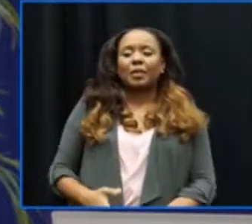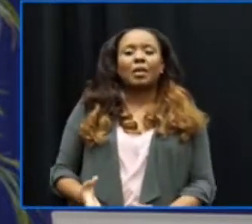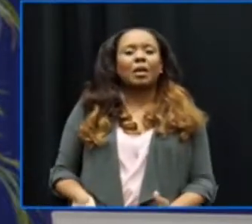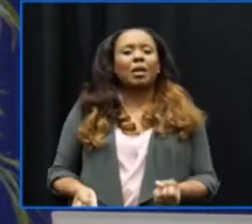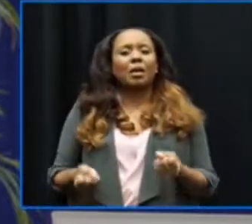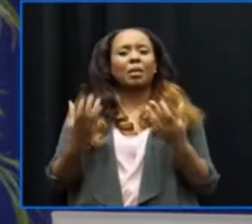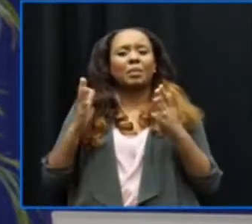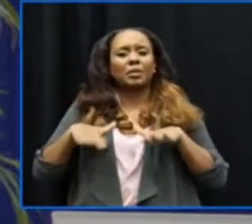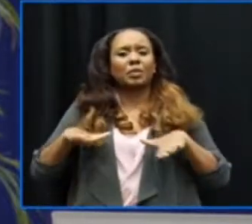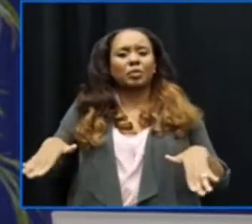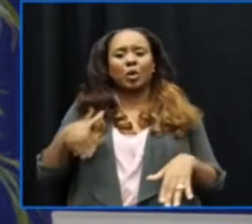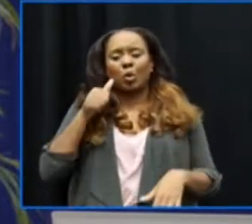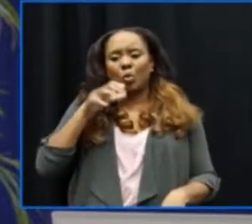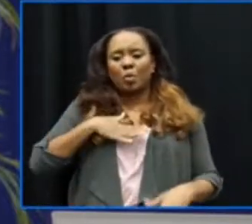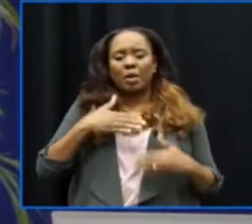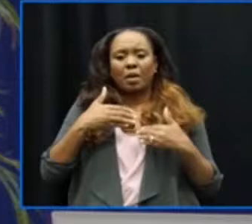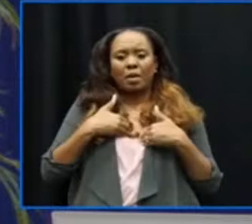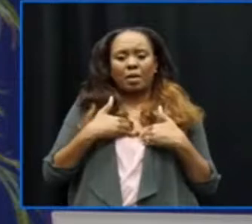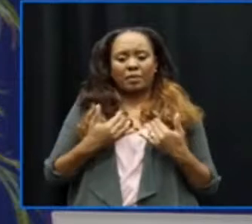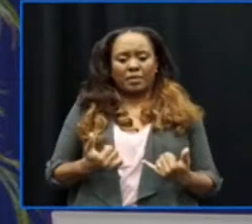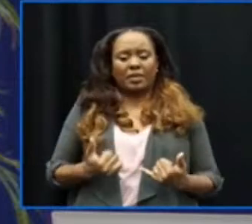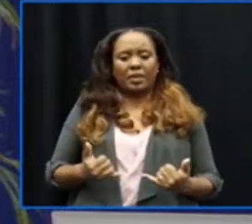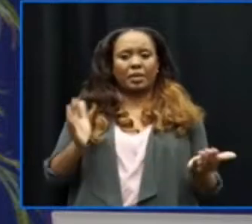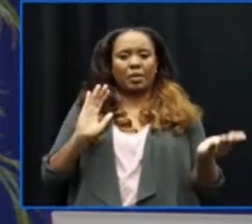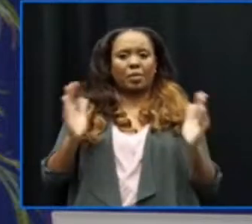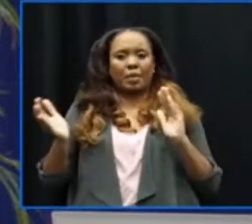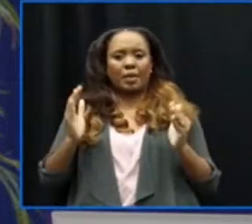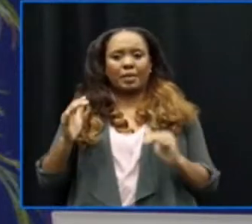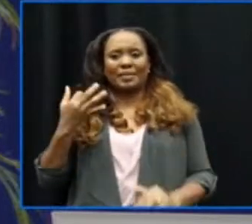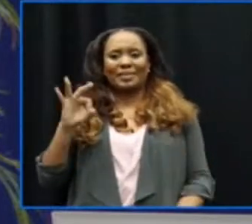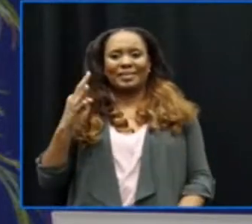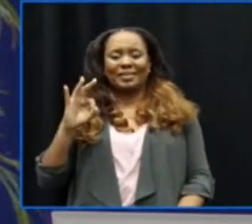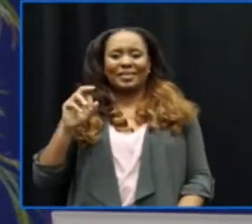today, as compared to 1967.